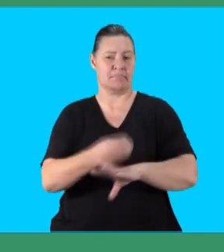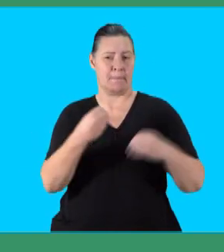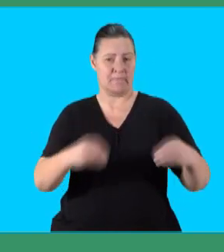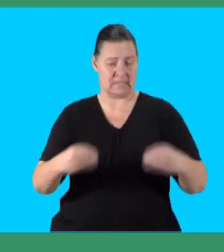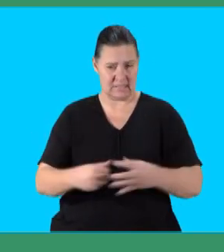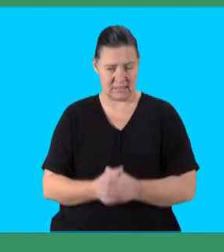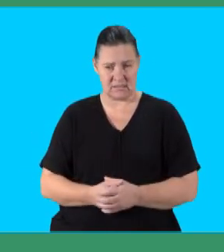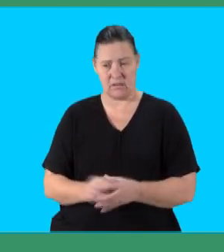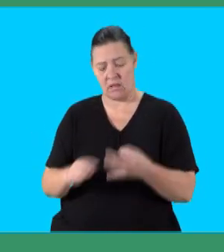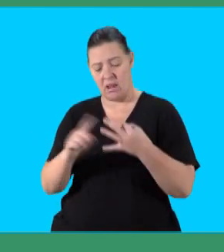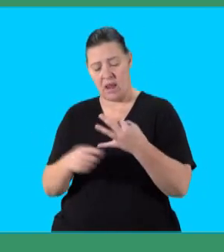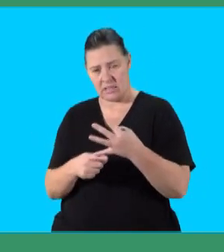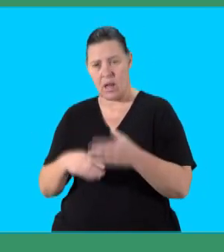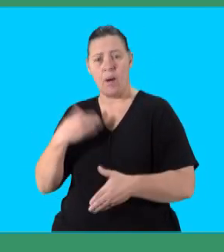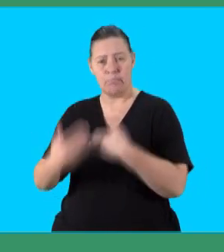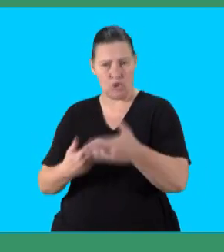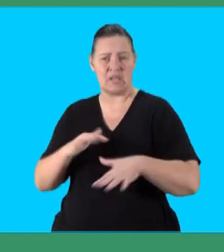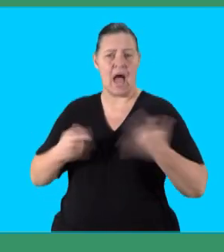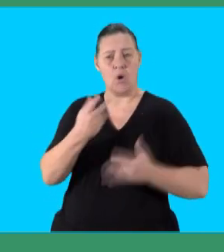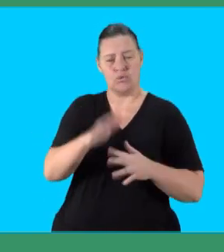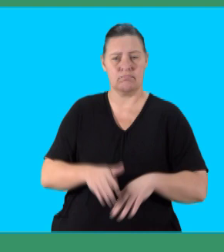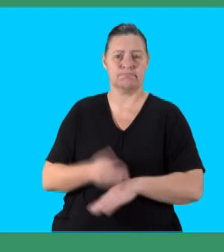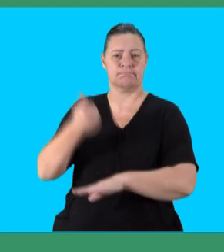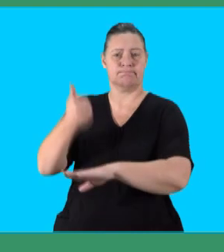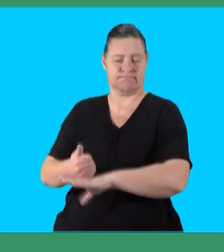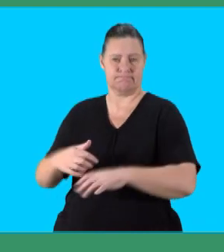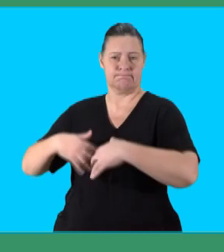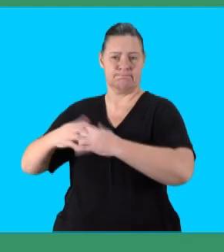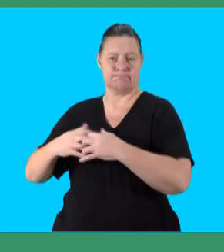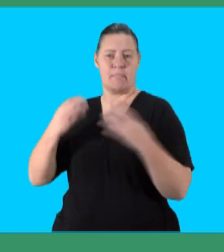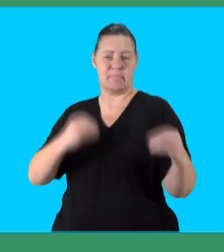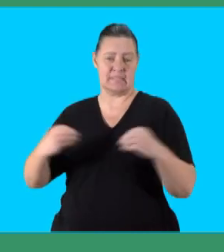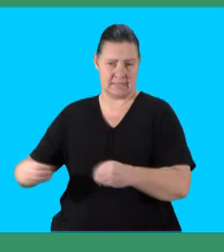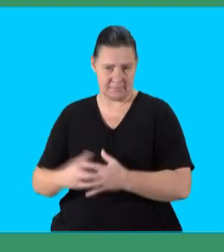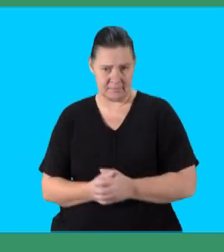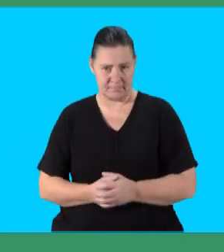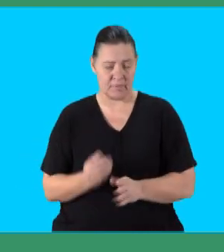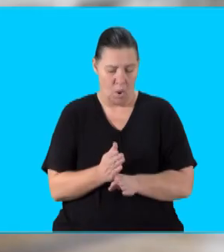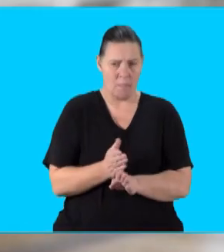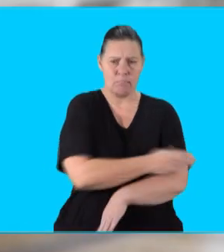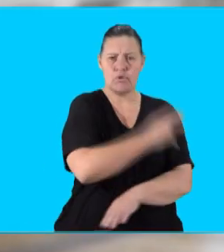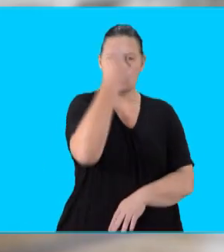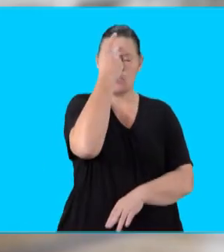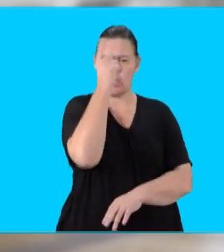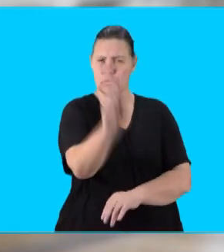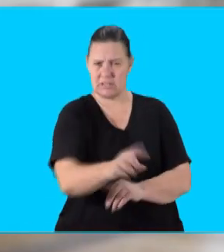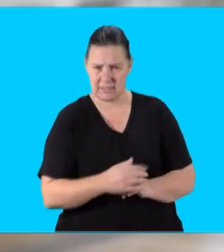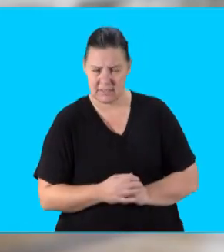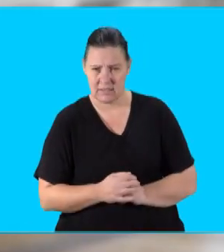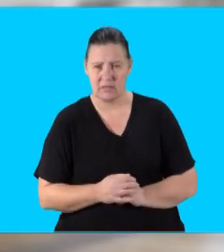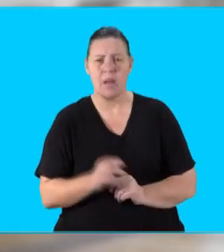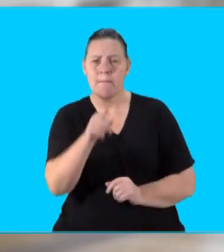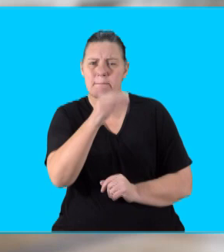at the procedure for the formation of companies. Now, let's look at our pre-knowledge. The pre-knowledge is actually